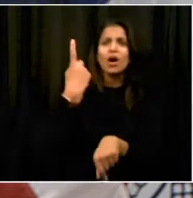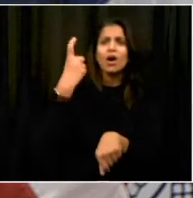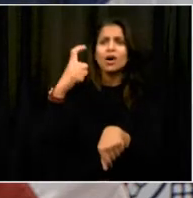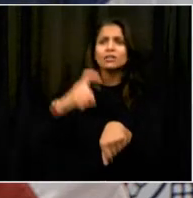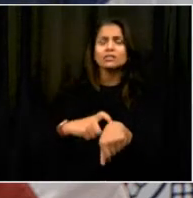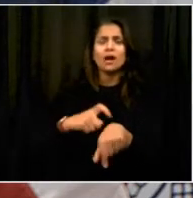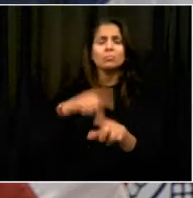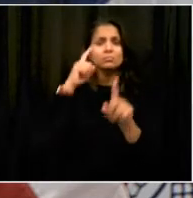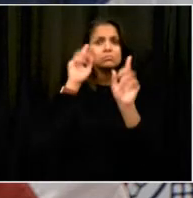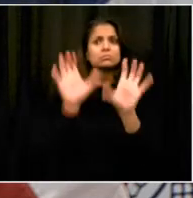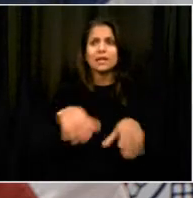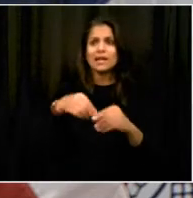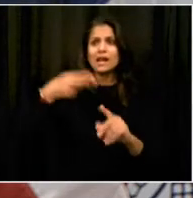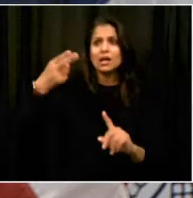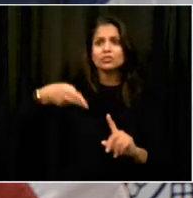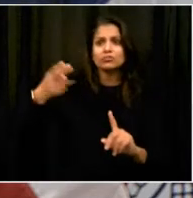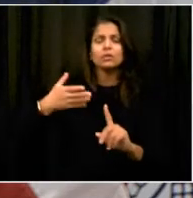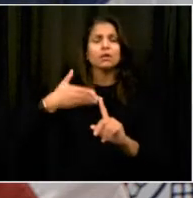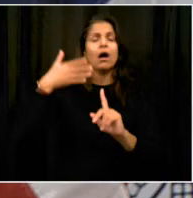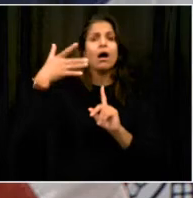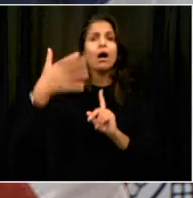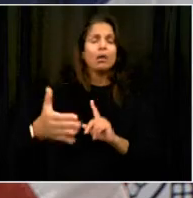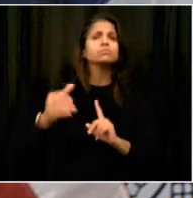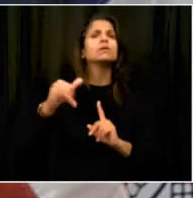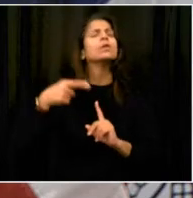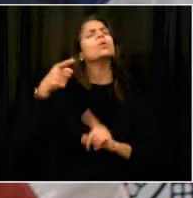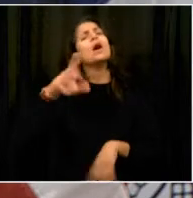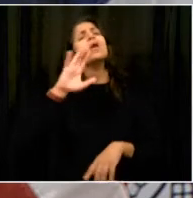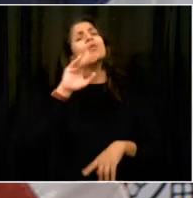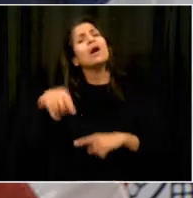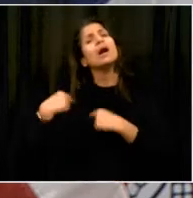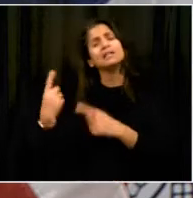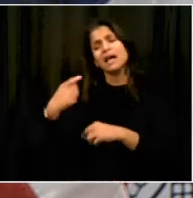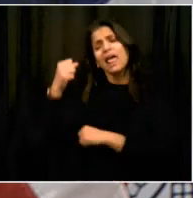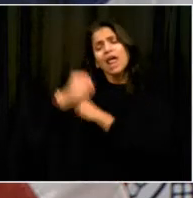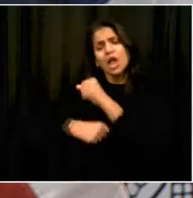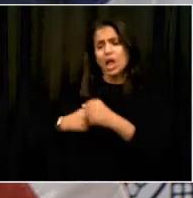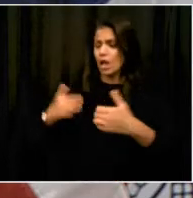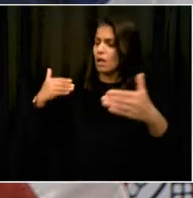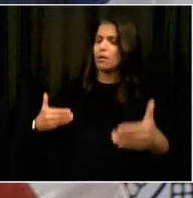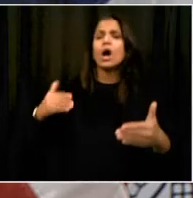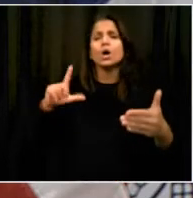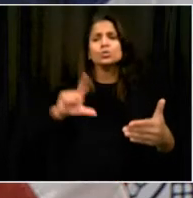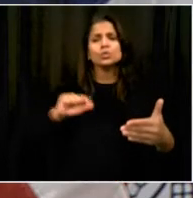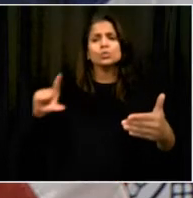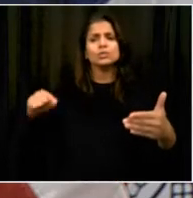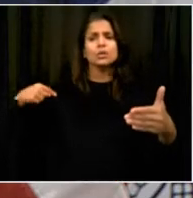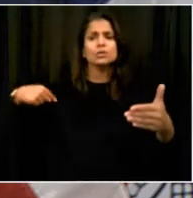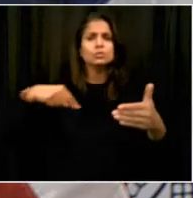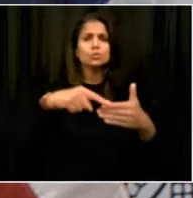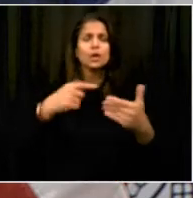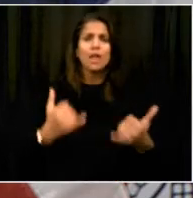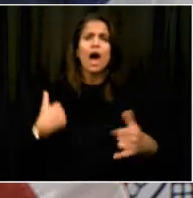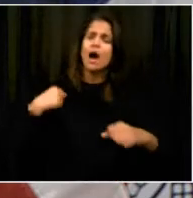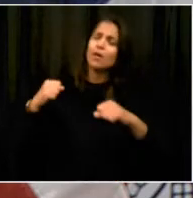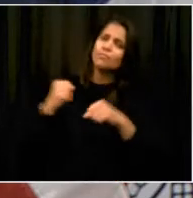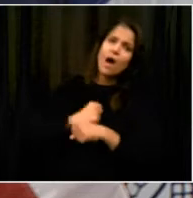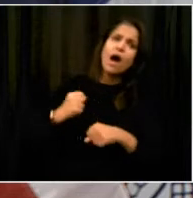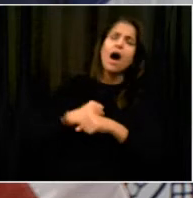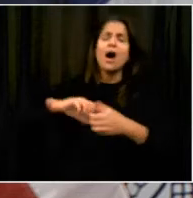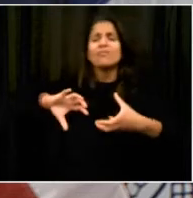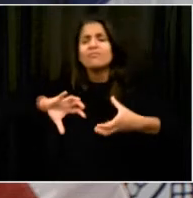saw an uptick in violence. Now that is clearly being addressed because we're re-gluing the situation together